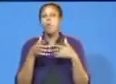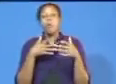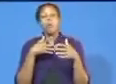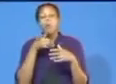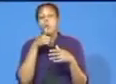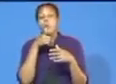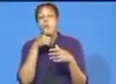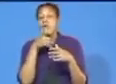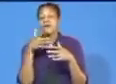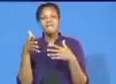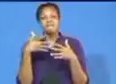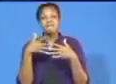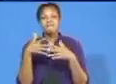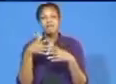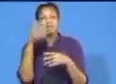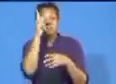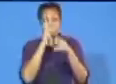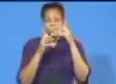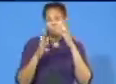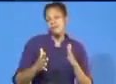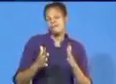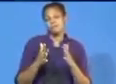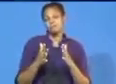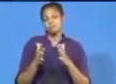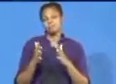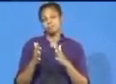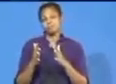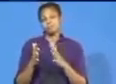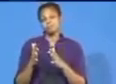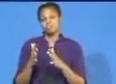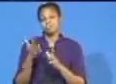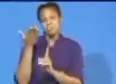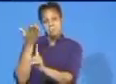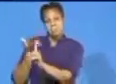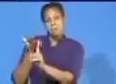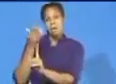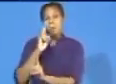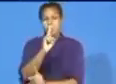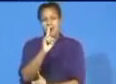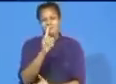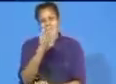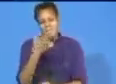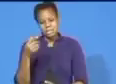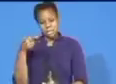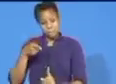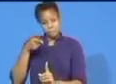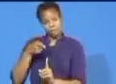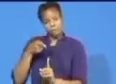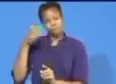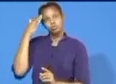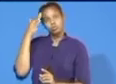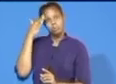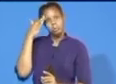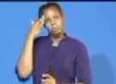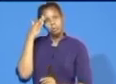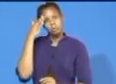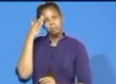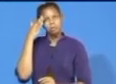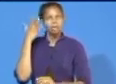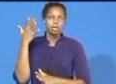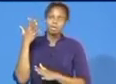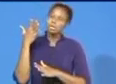to her, there was one thing that was clear in her mind that even years